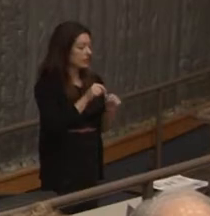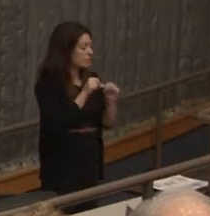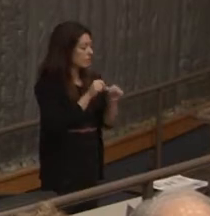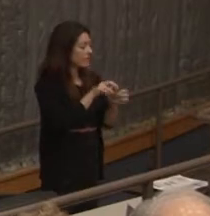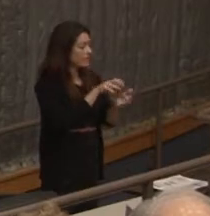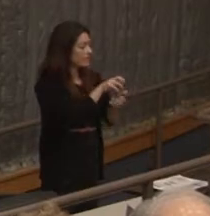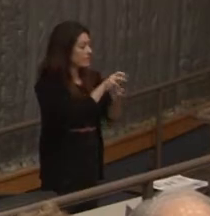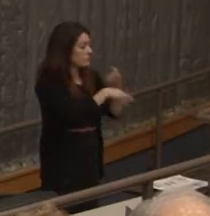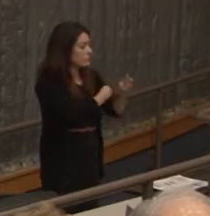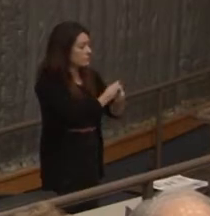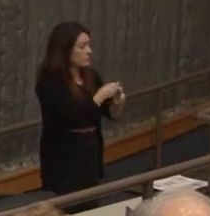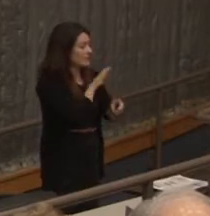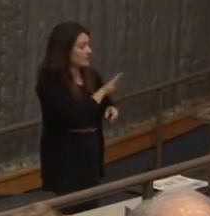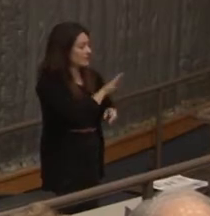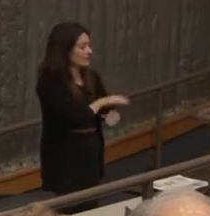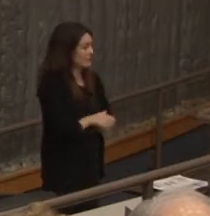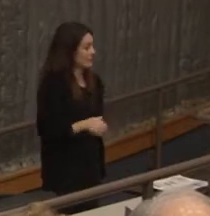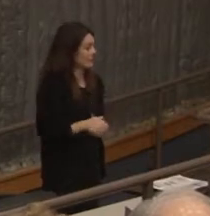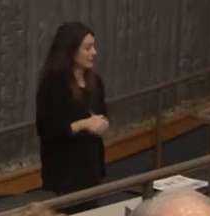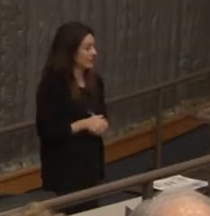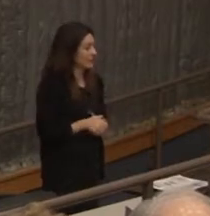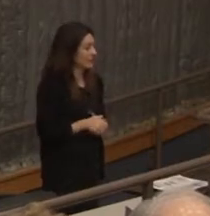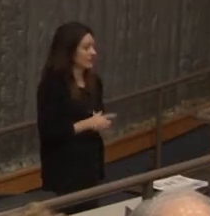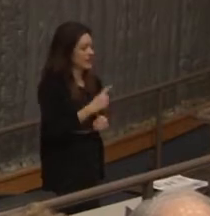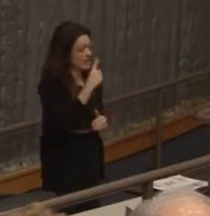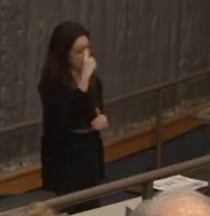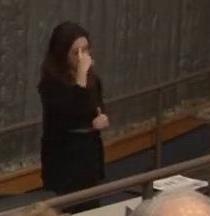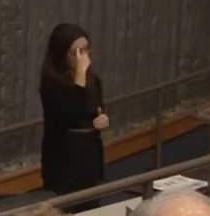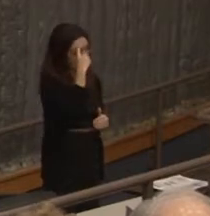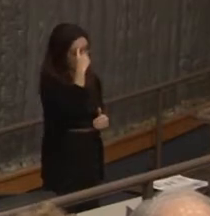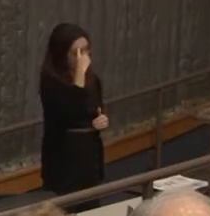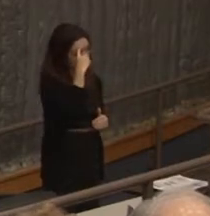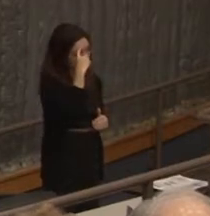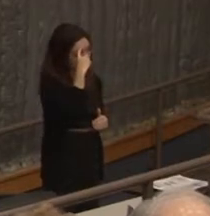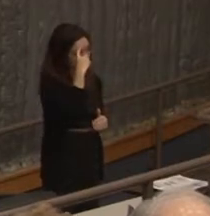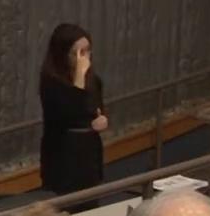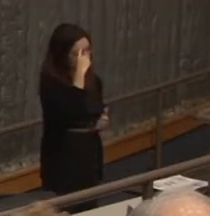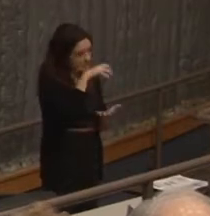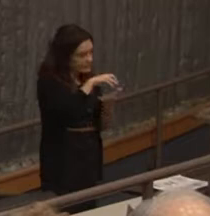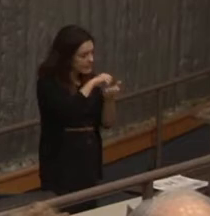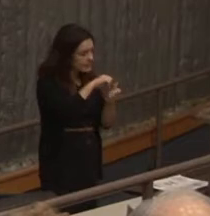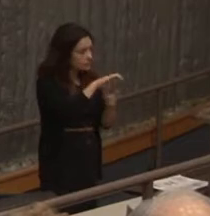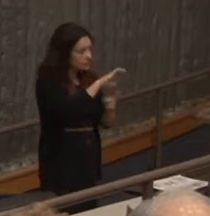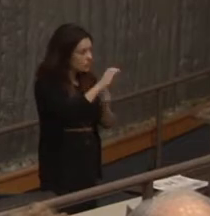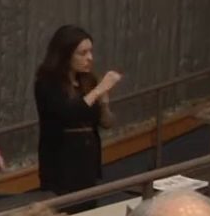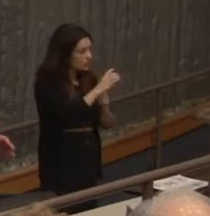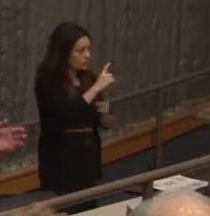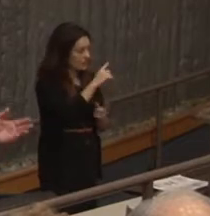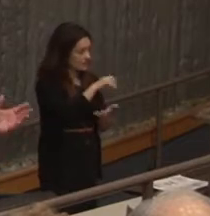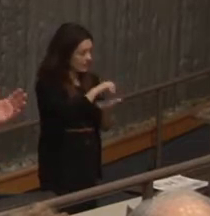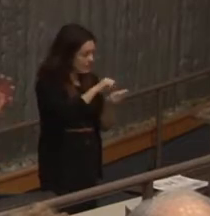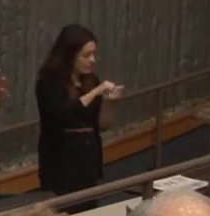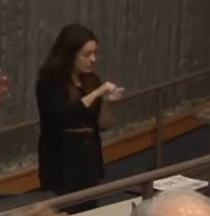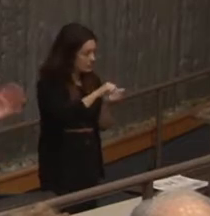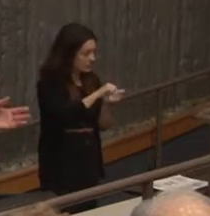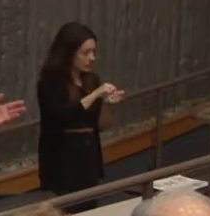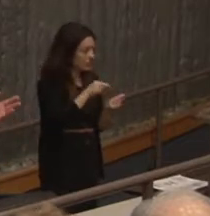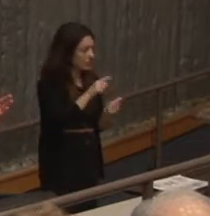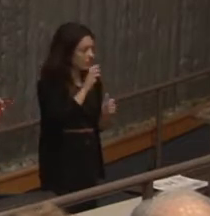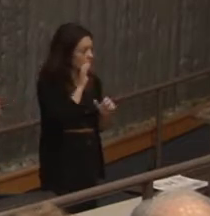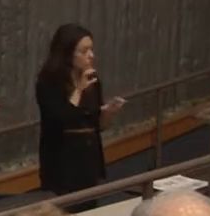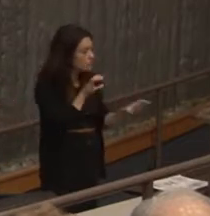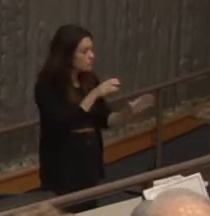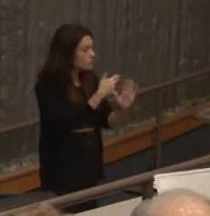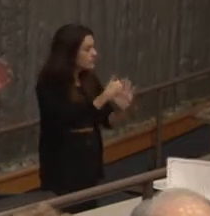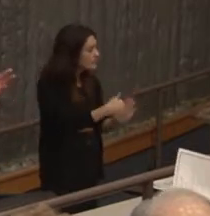world. Not only physically damaged, mentally damaged, culturally damaged. And he will do paintings of